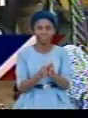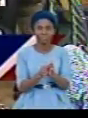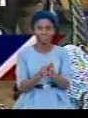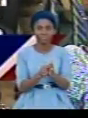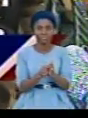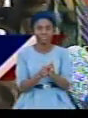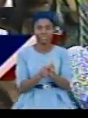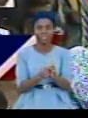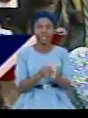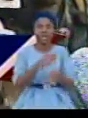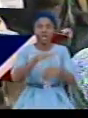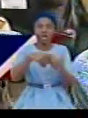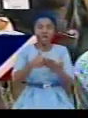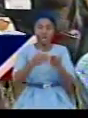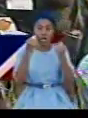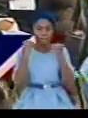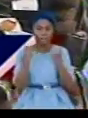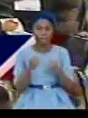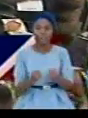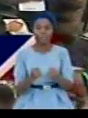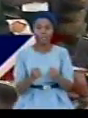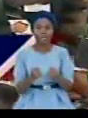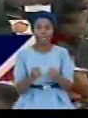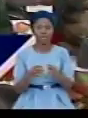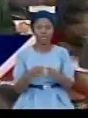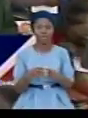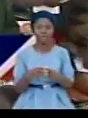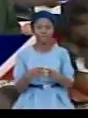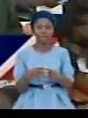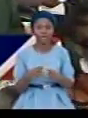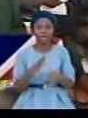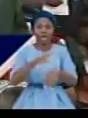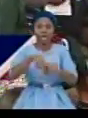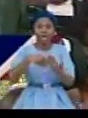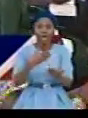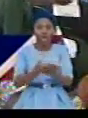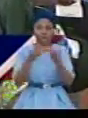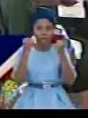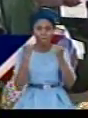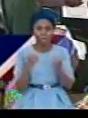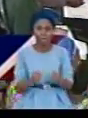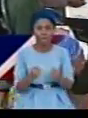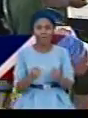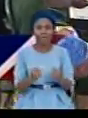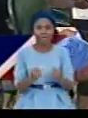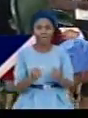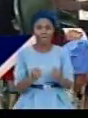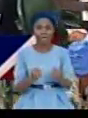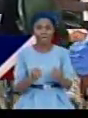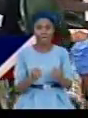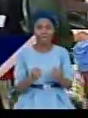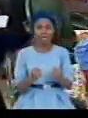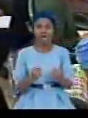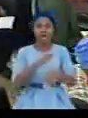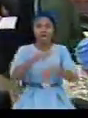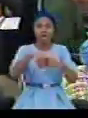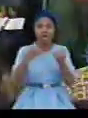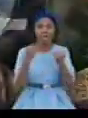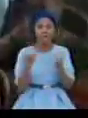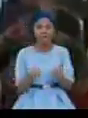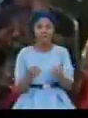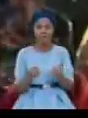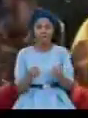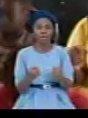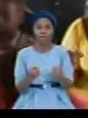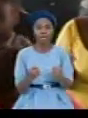Somebody there shout it out. How many forms of power? How many kinds of power?